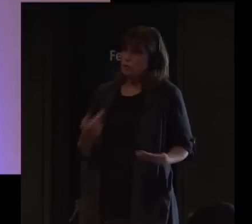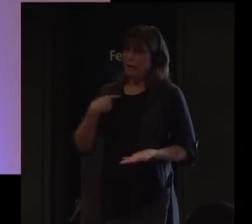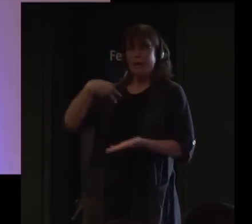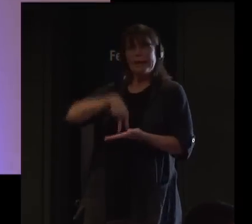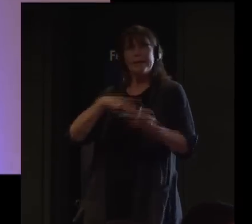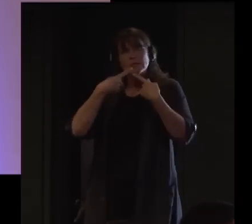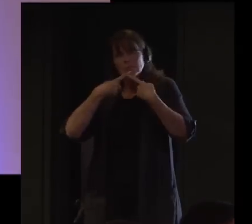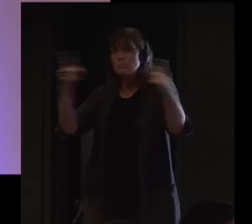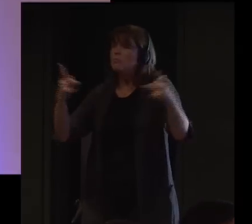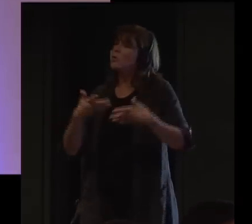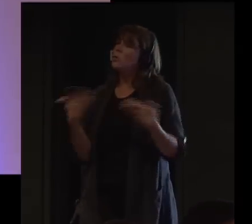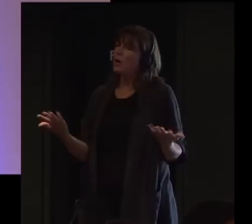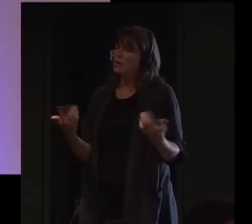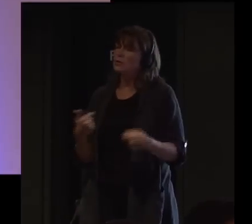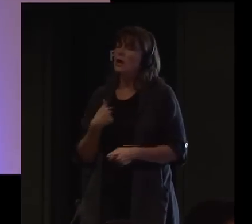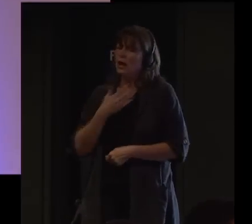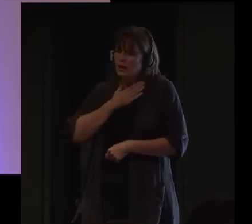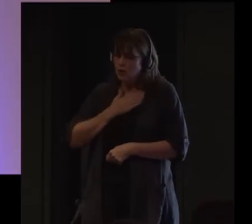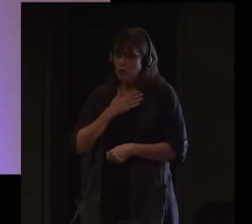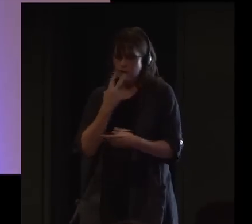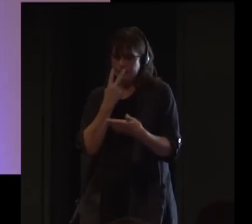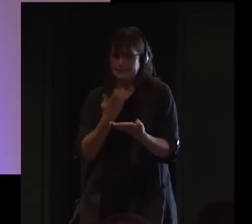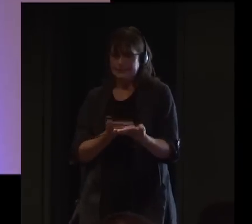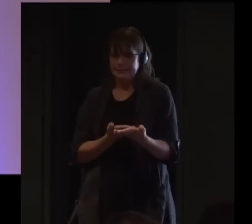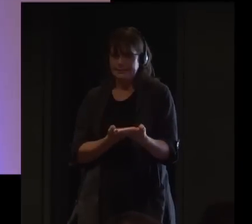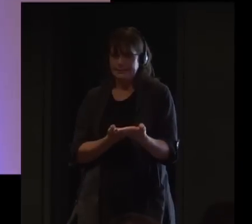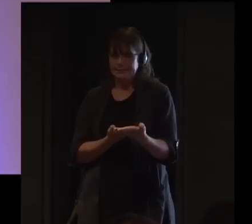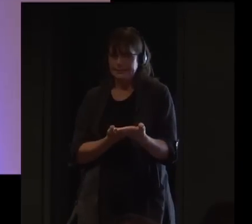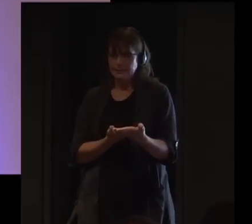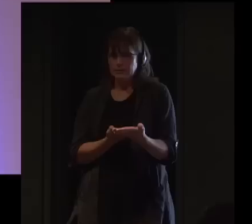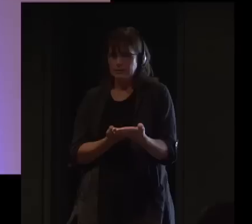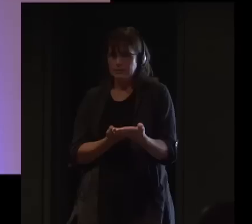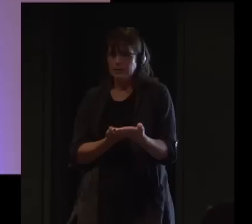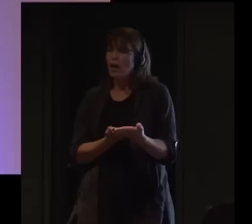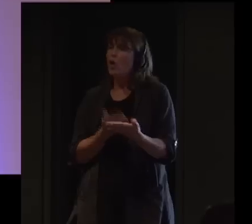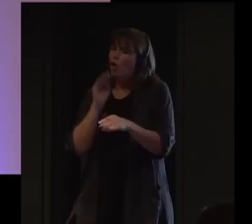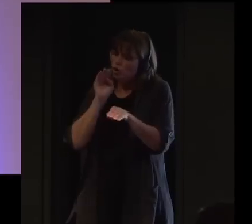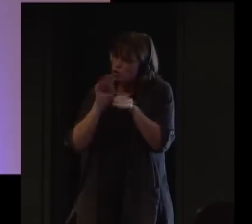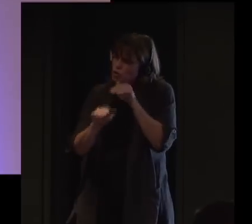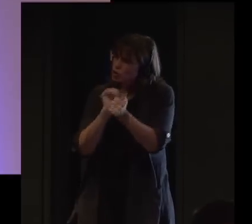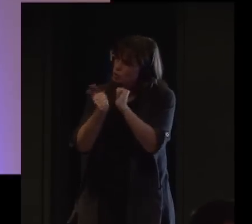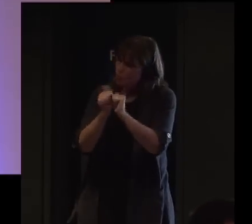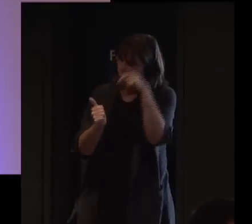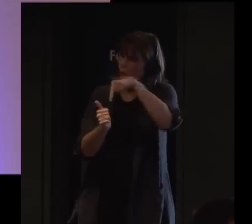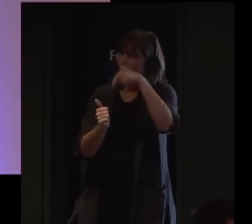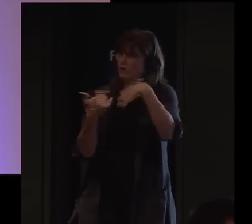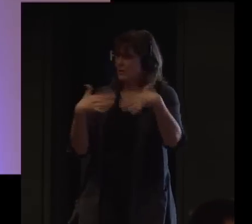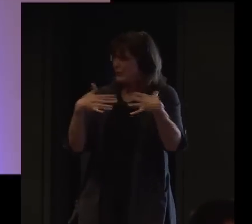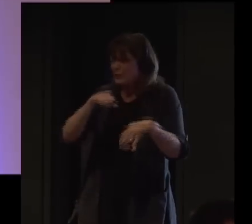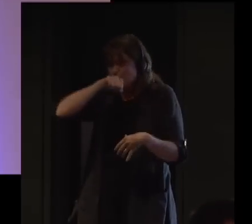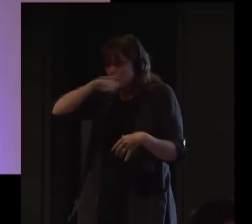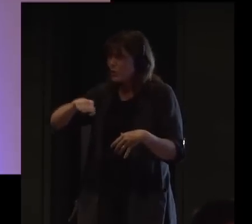speech, is rather to see what is the values of sport. Why do we